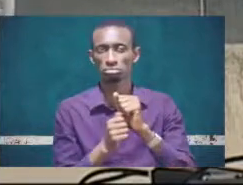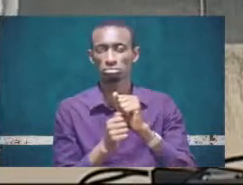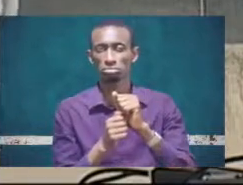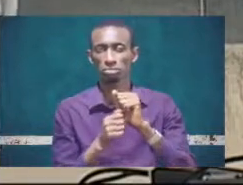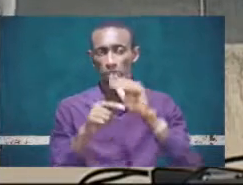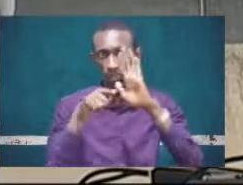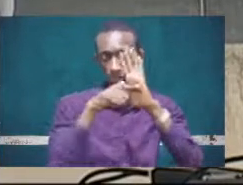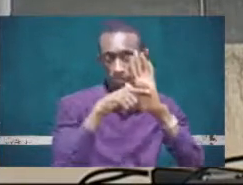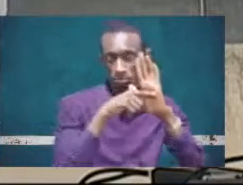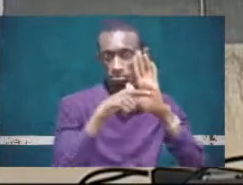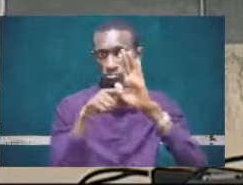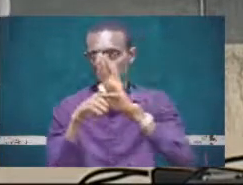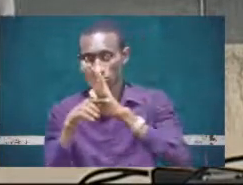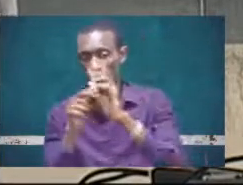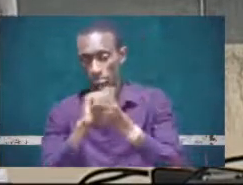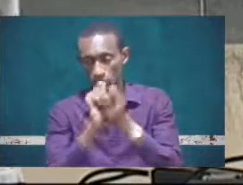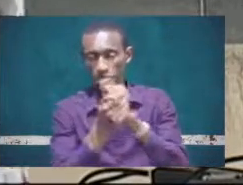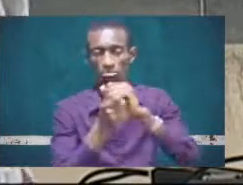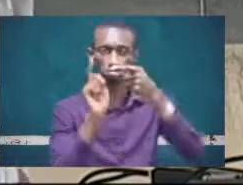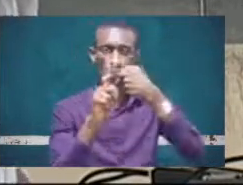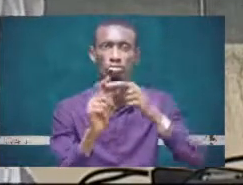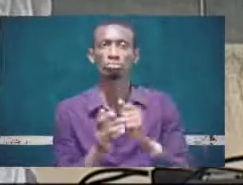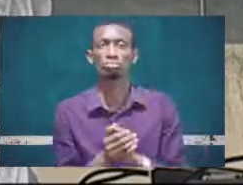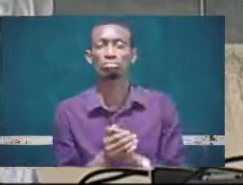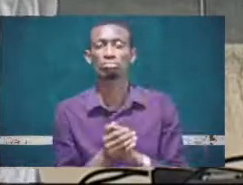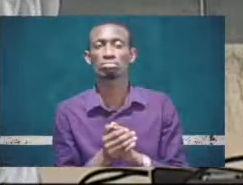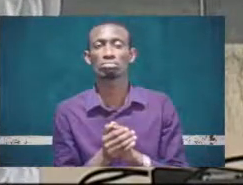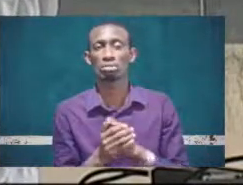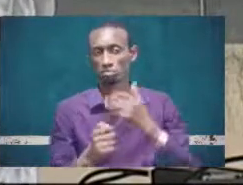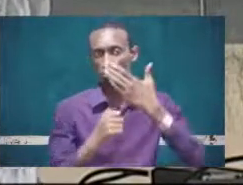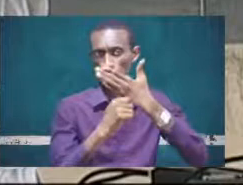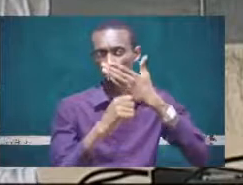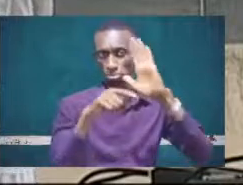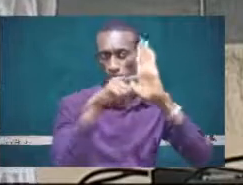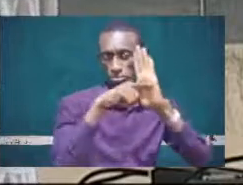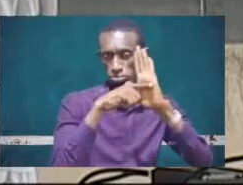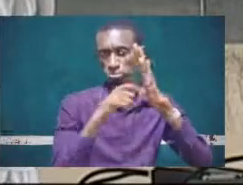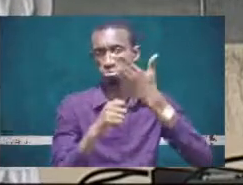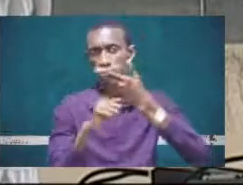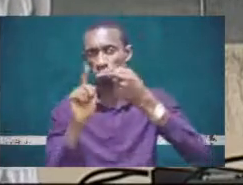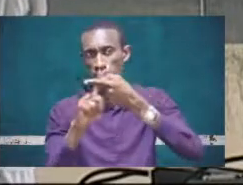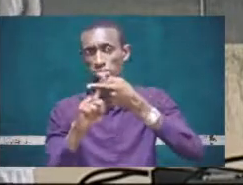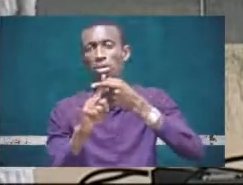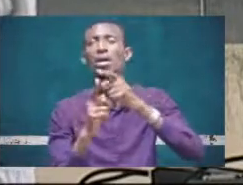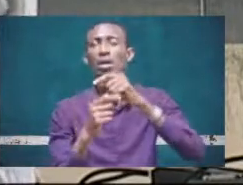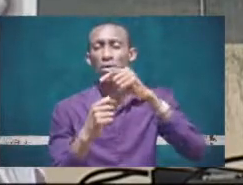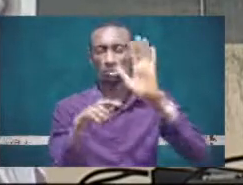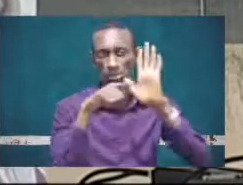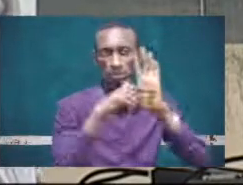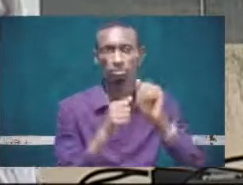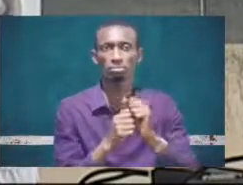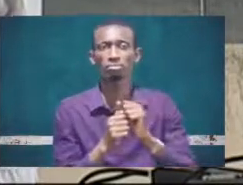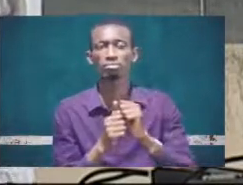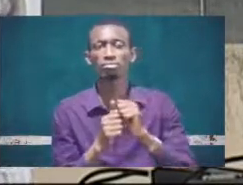this would be positive. And here we have a negative sign and positive sign. This would be negative. And